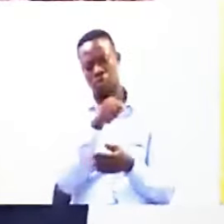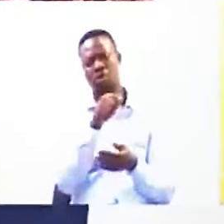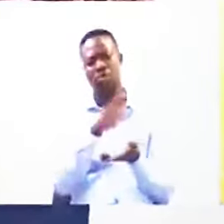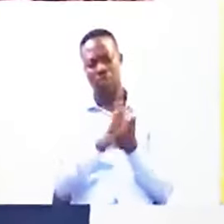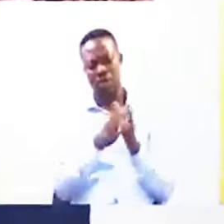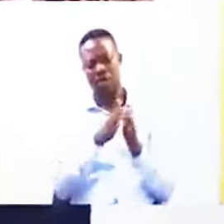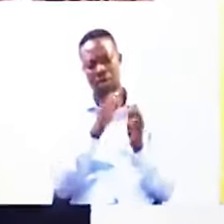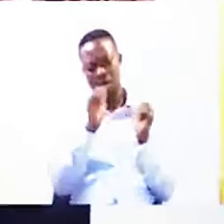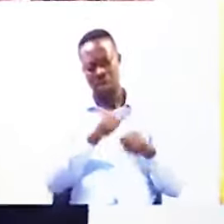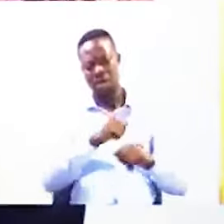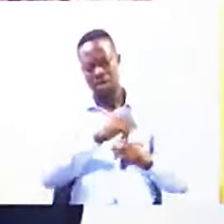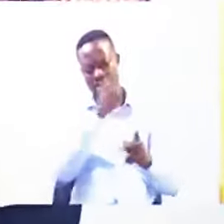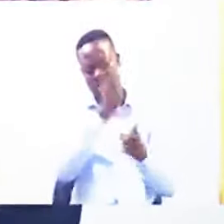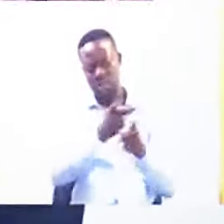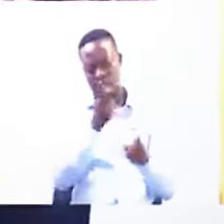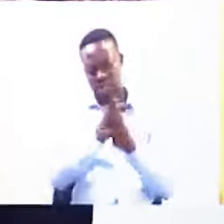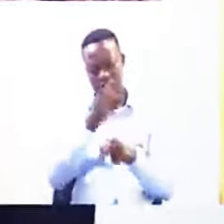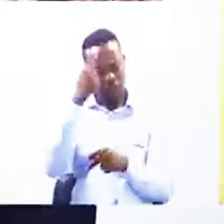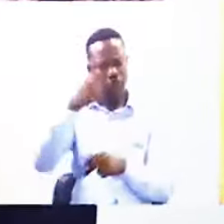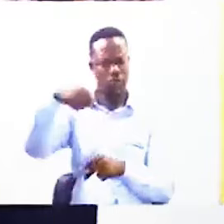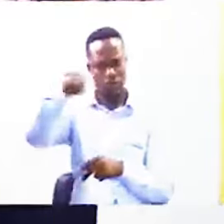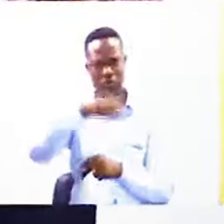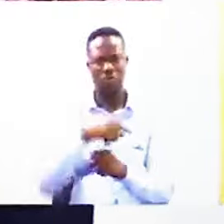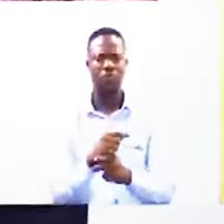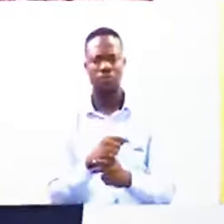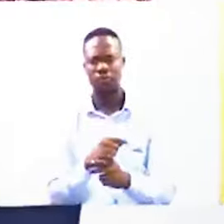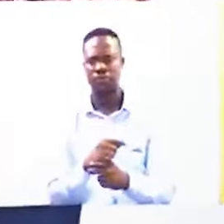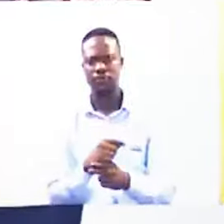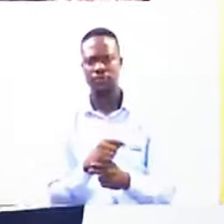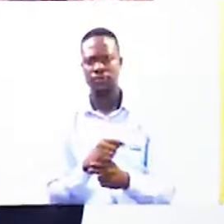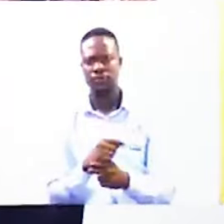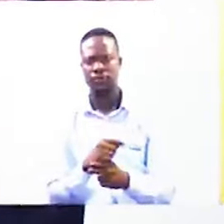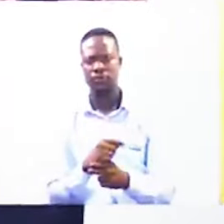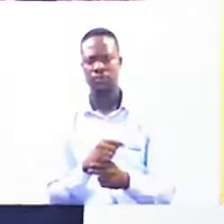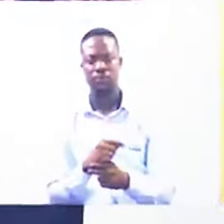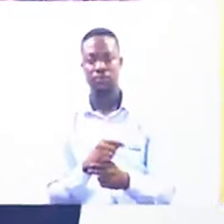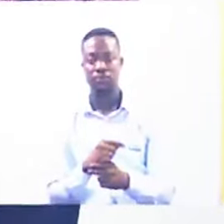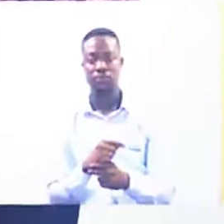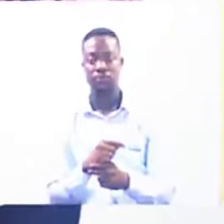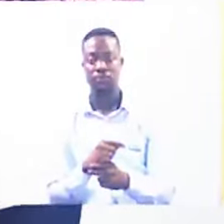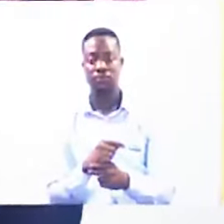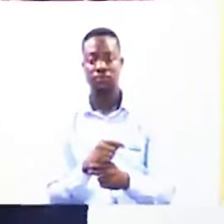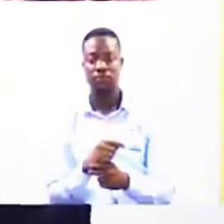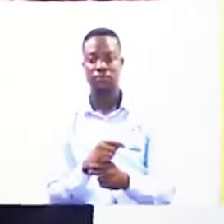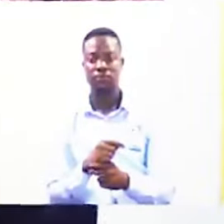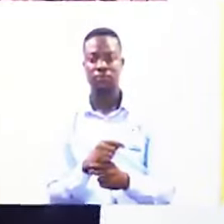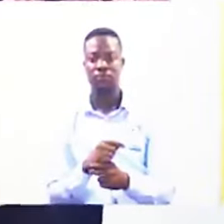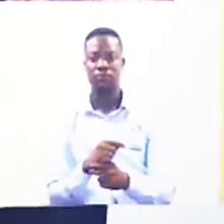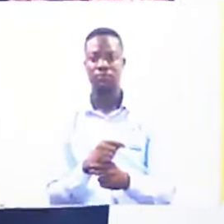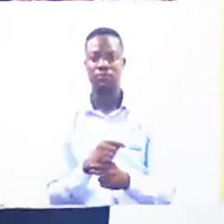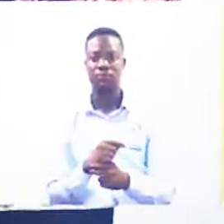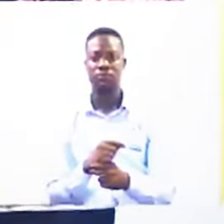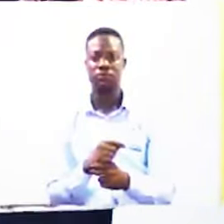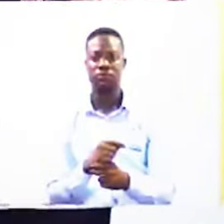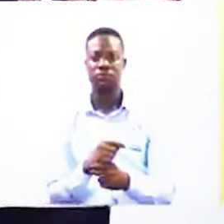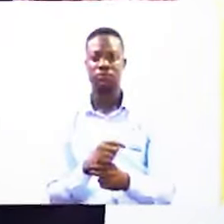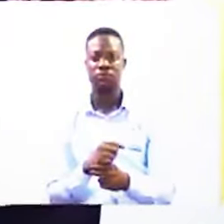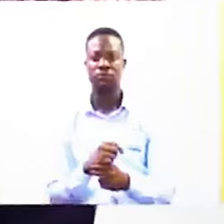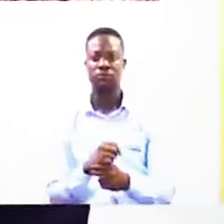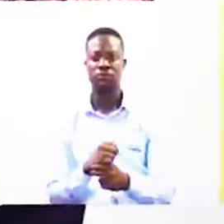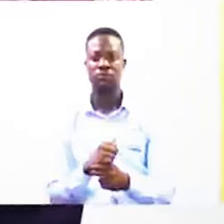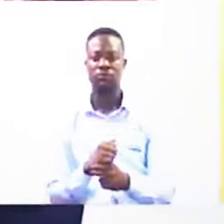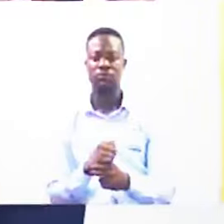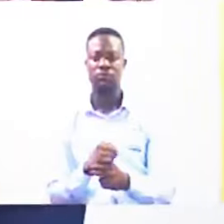be preserved for you. Now one day yamre ye ho ase amma won kwan don hwire ba ko mpo na asempa no no kure